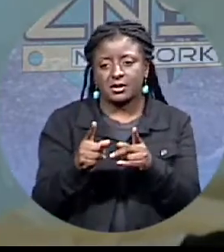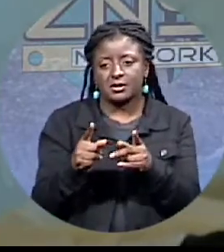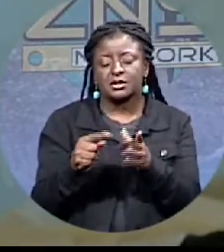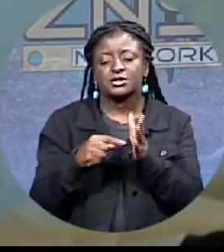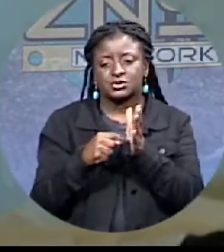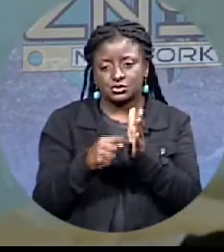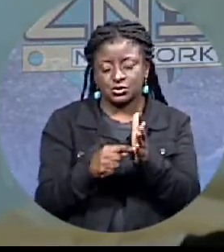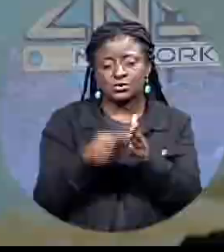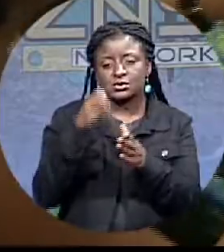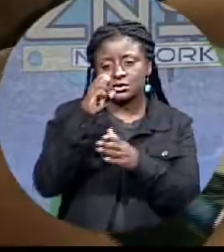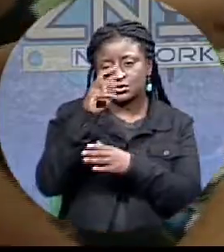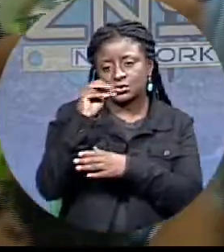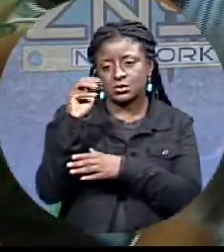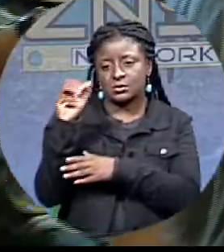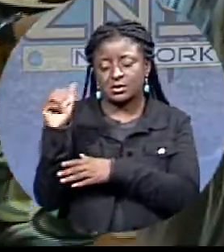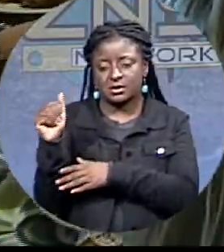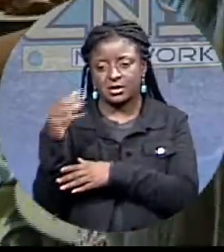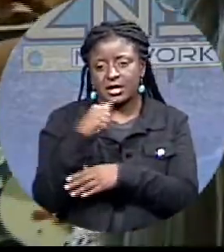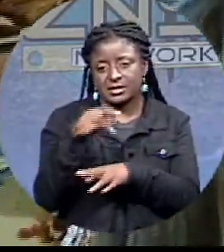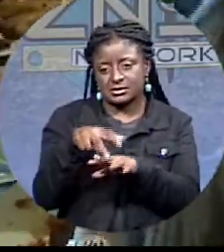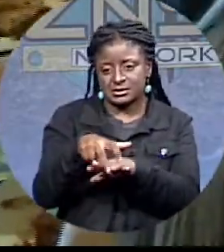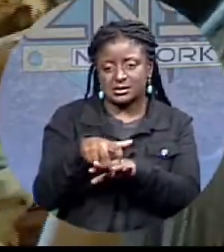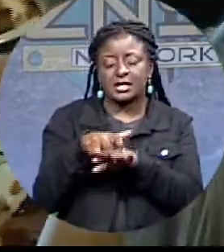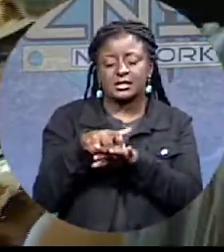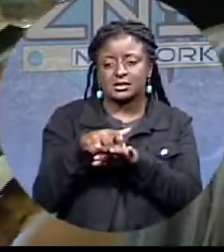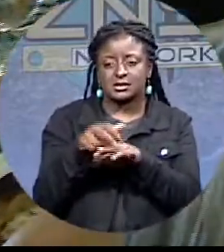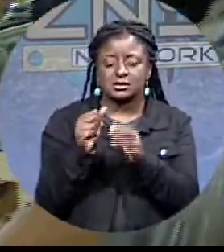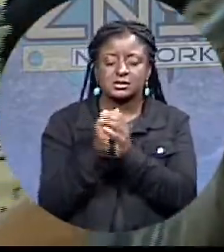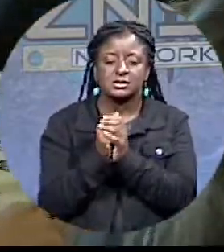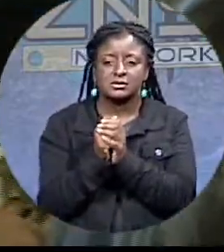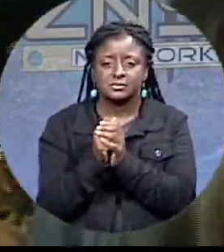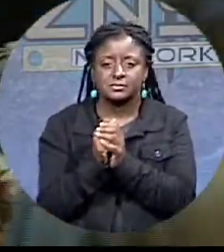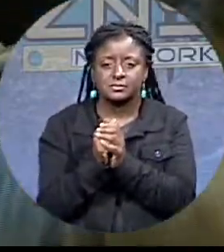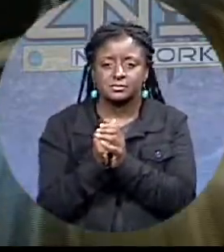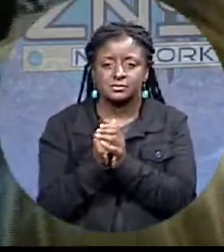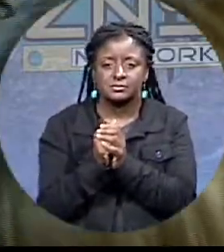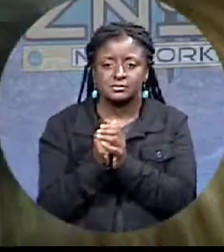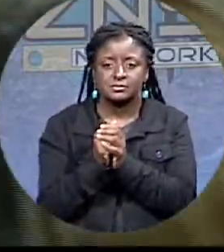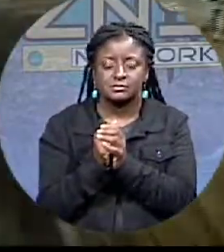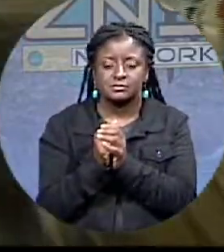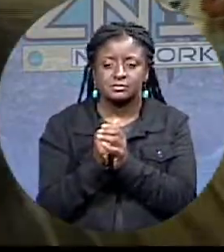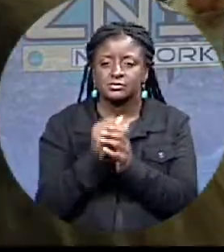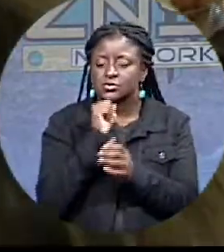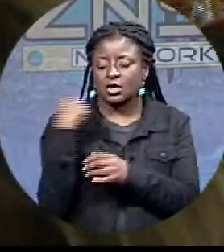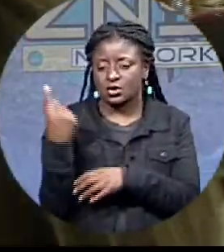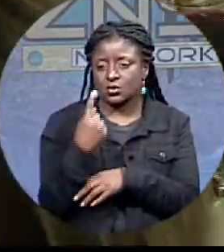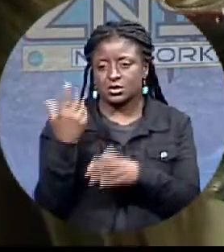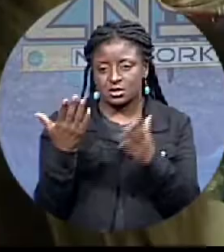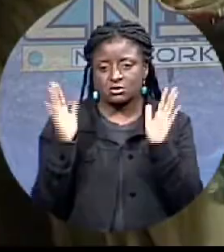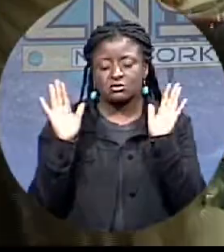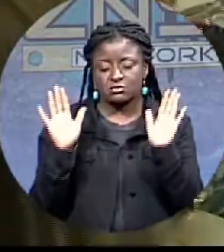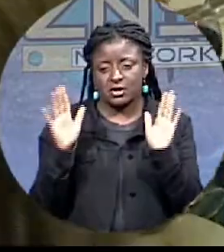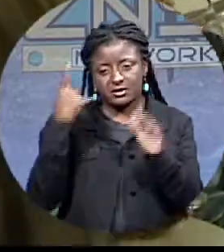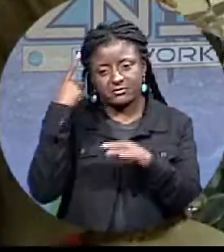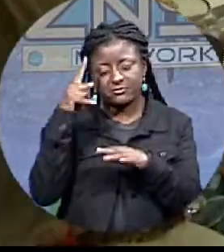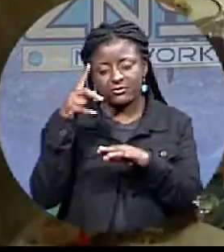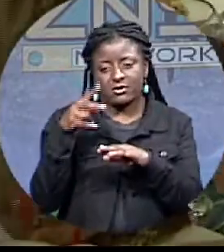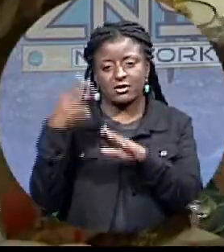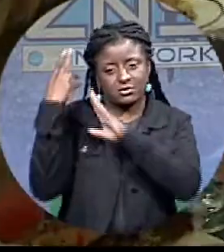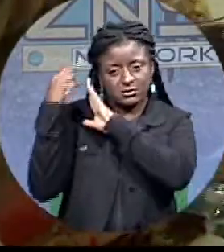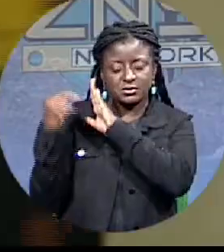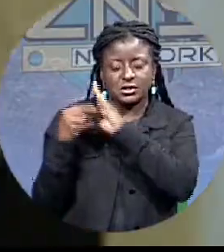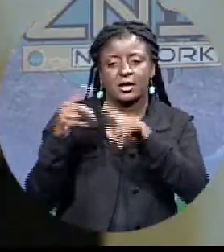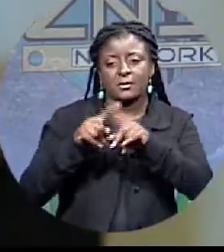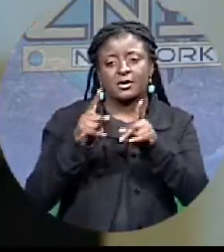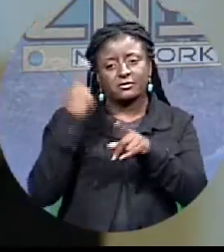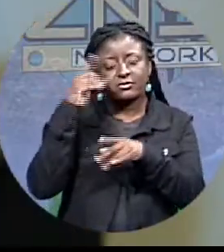showcase Exuma and Sandals. Now, for tourism manager Petarina Hanna, it was not only great for Sandals, but for the whole island of